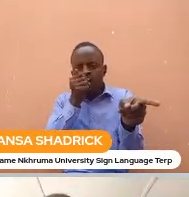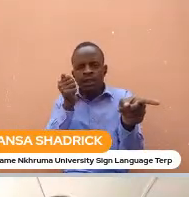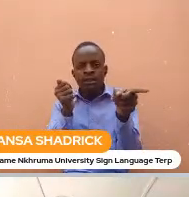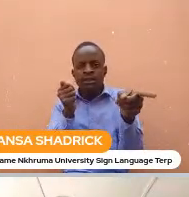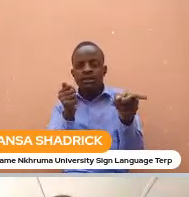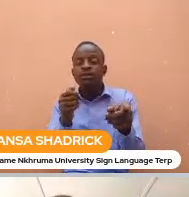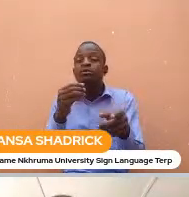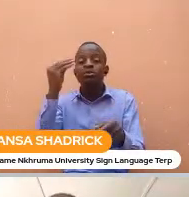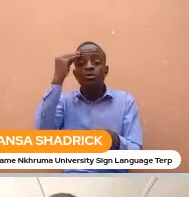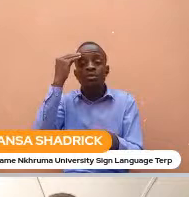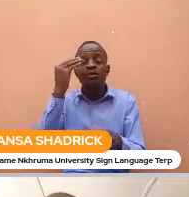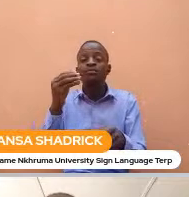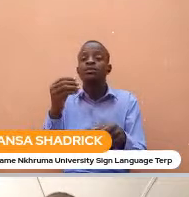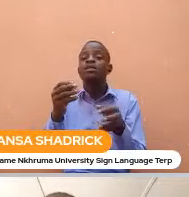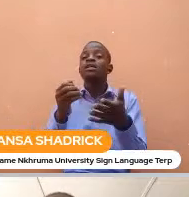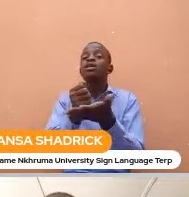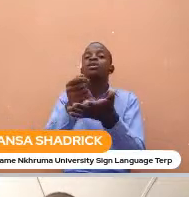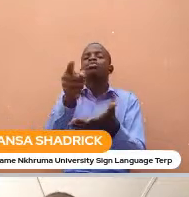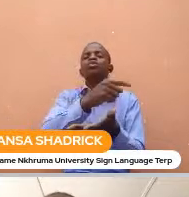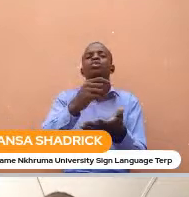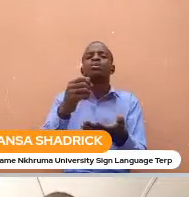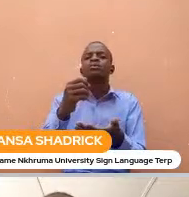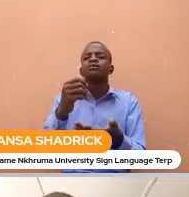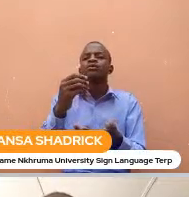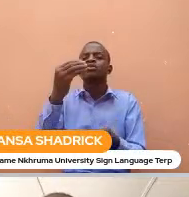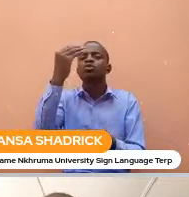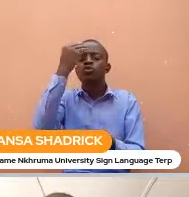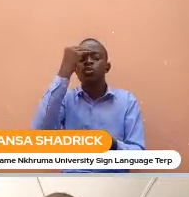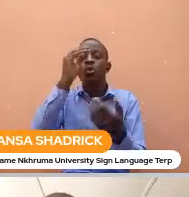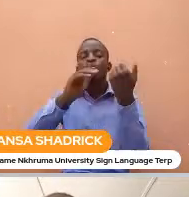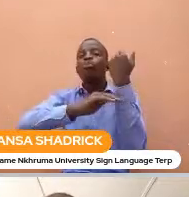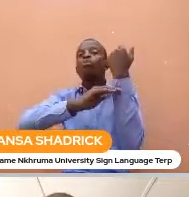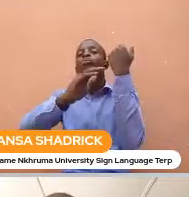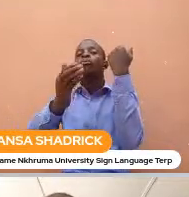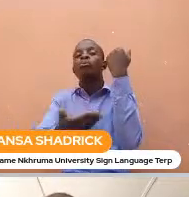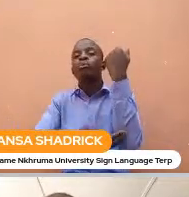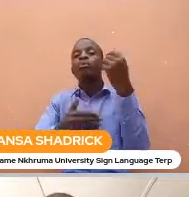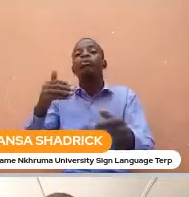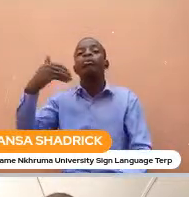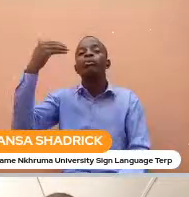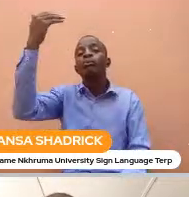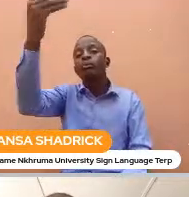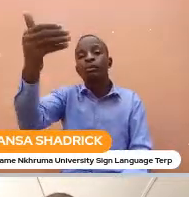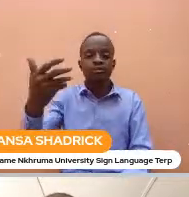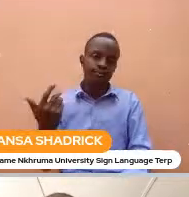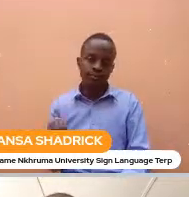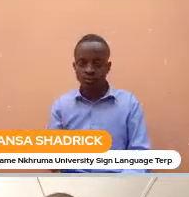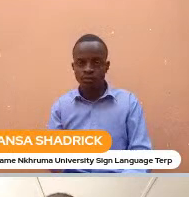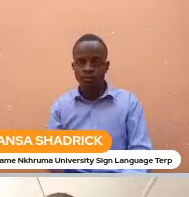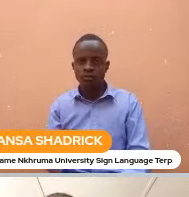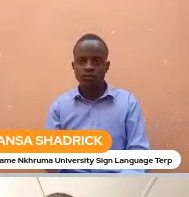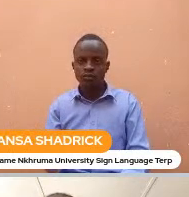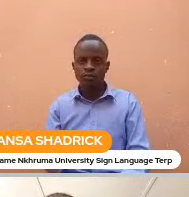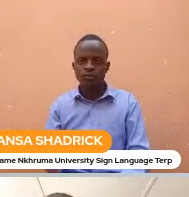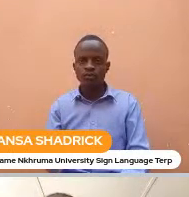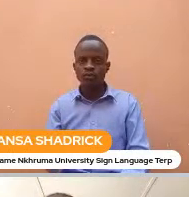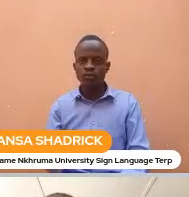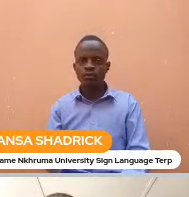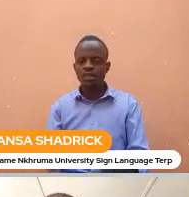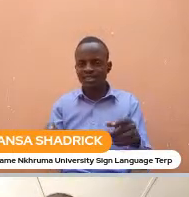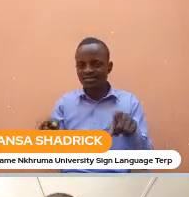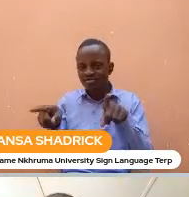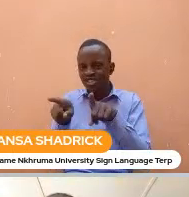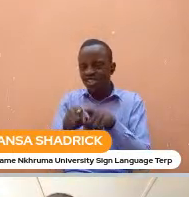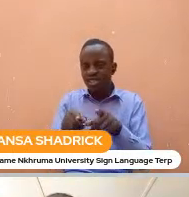and conceive. Yeah. And then weight gain also is can be a long-term effect because for some